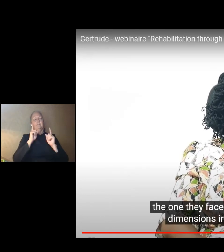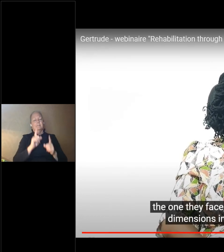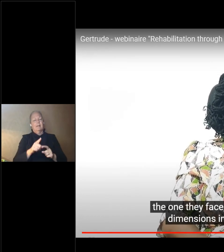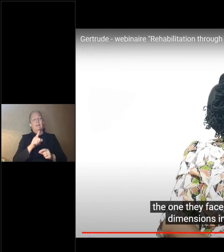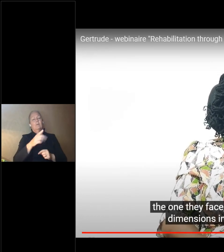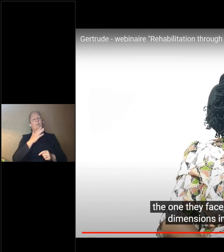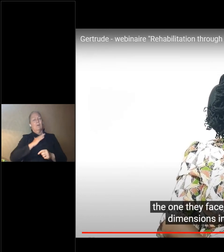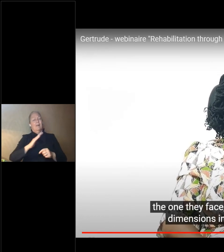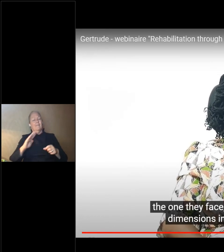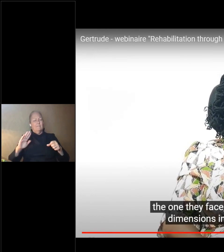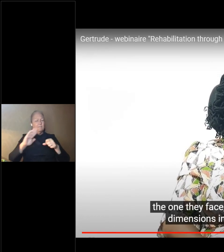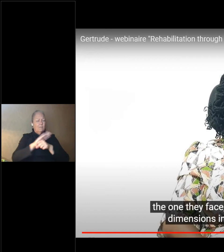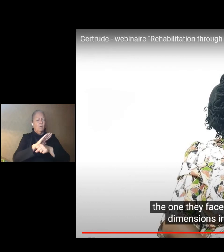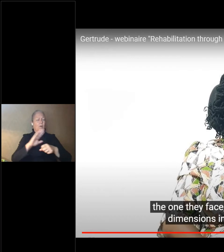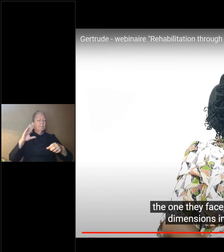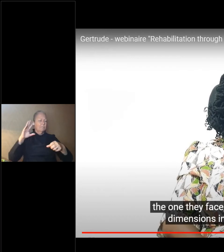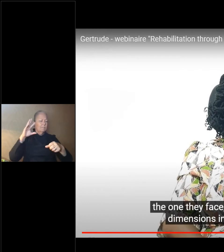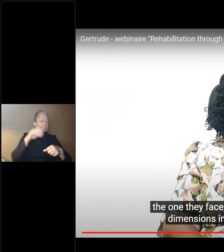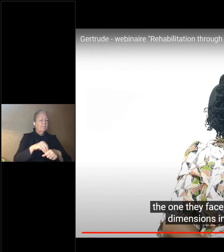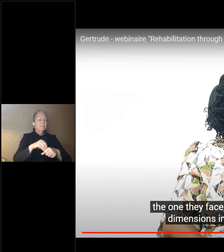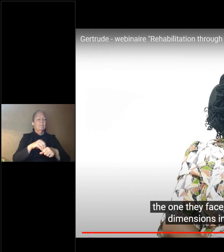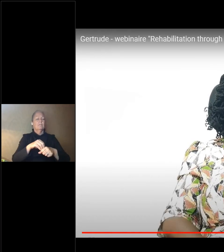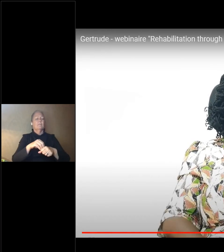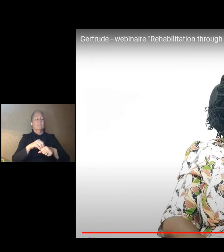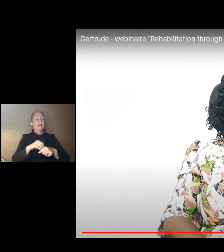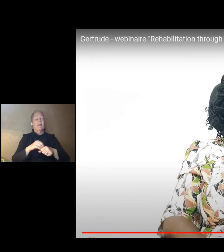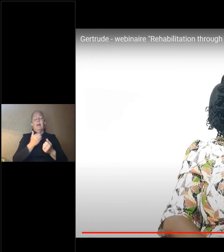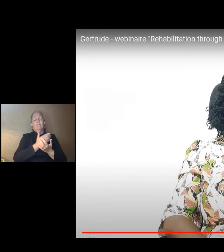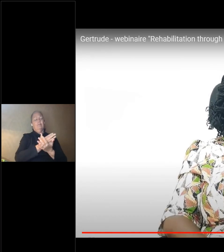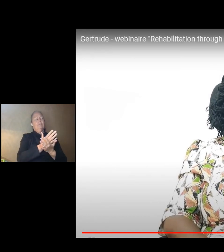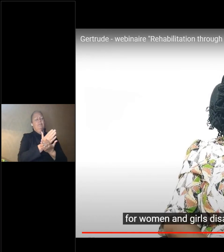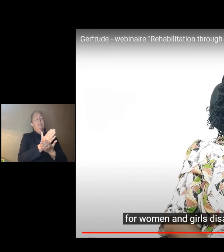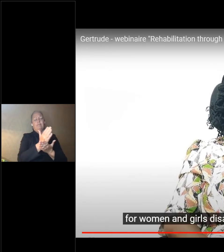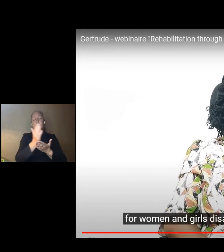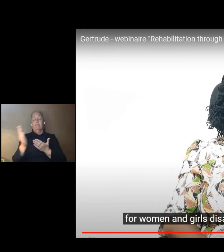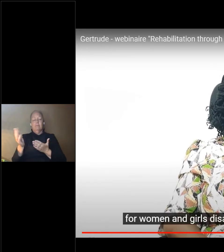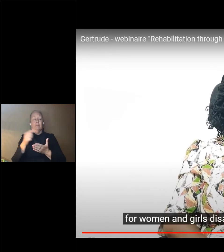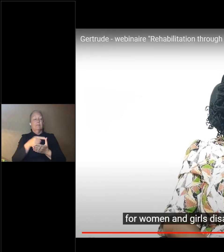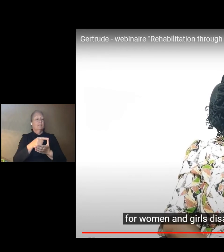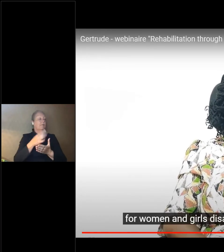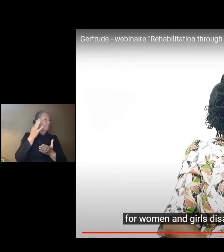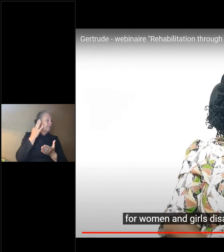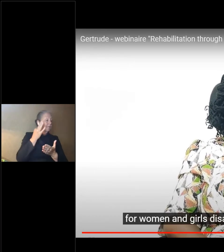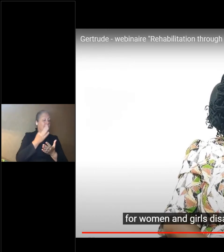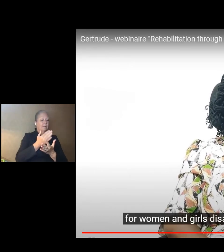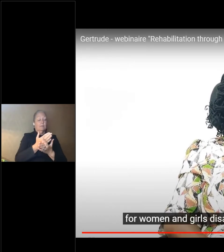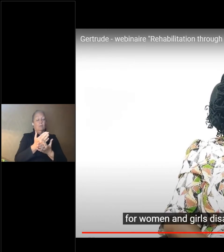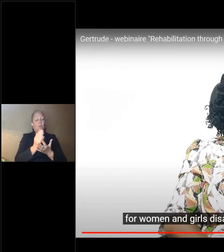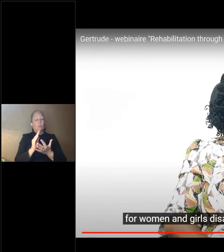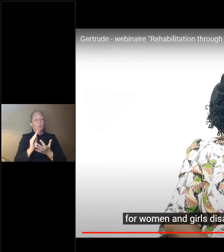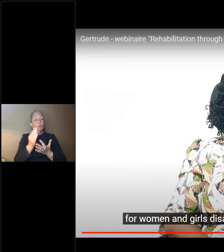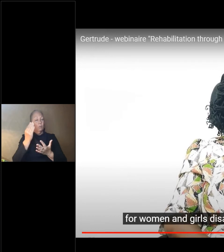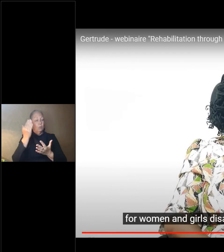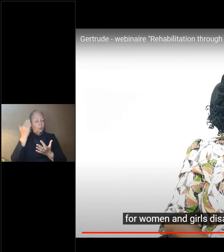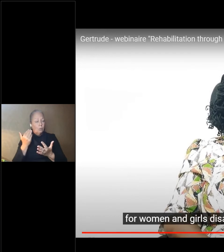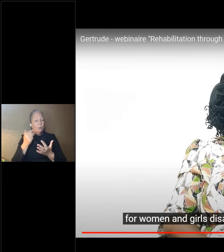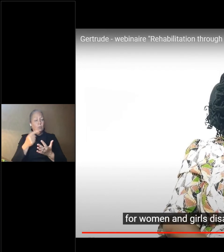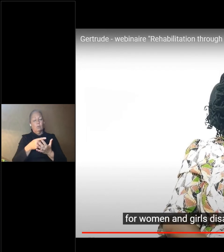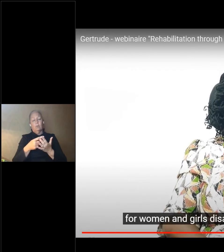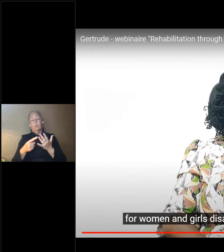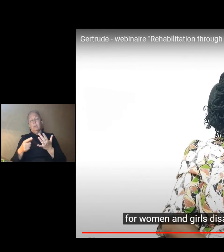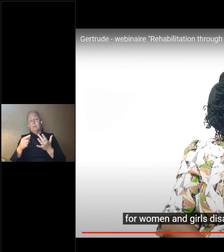scaling up quality rehabilitation for women and girls with disabilities. 2,